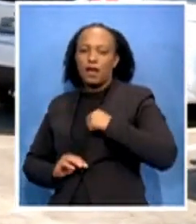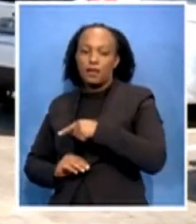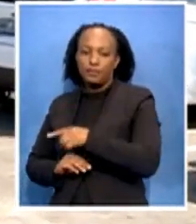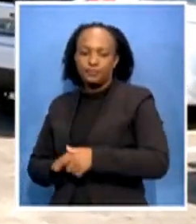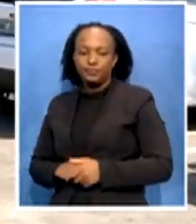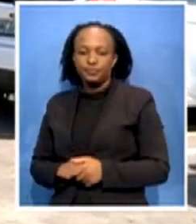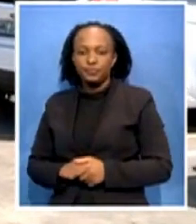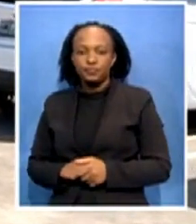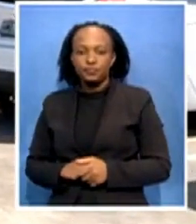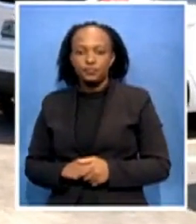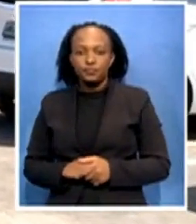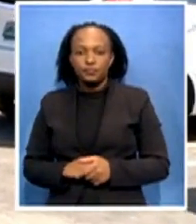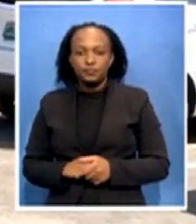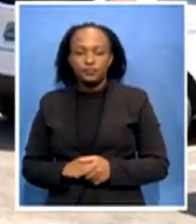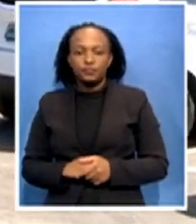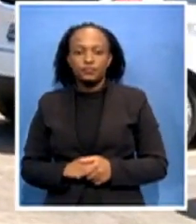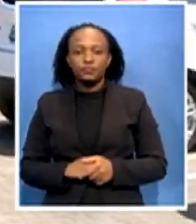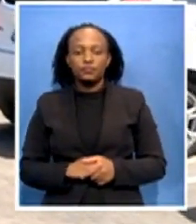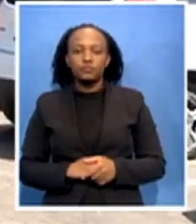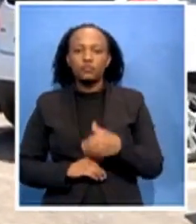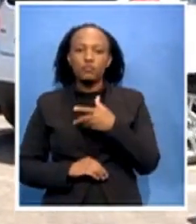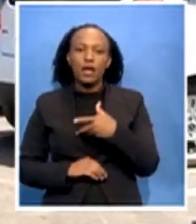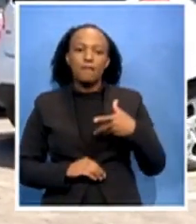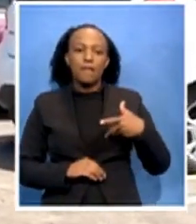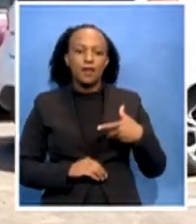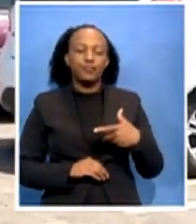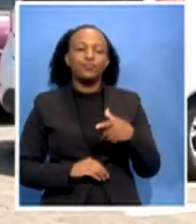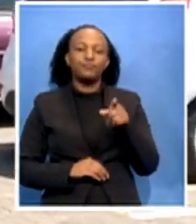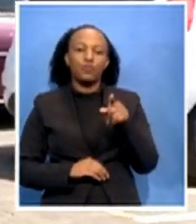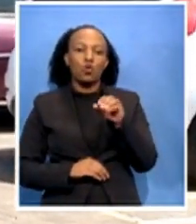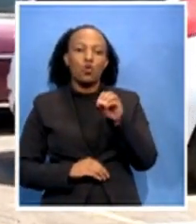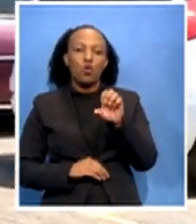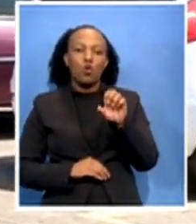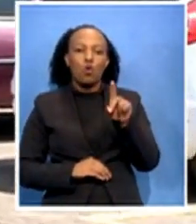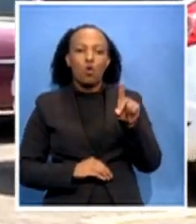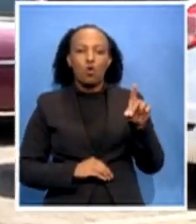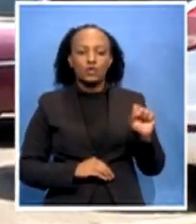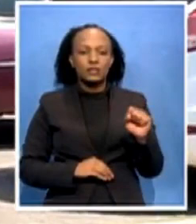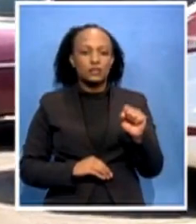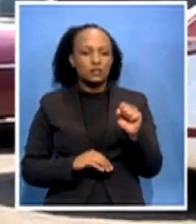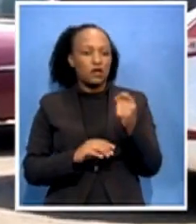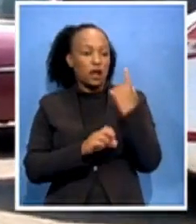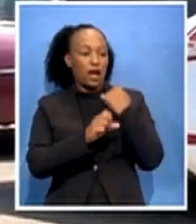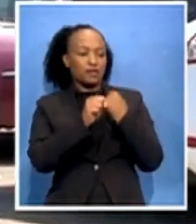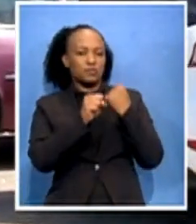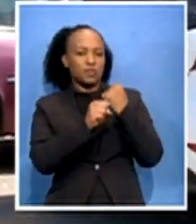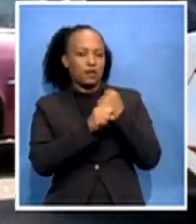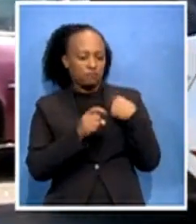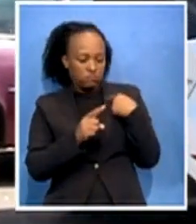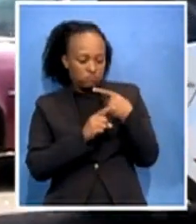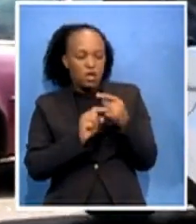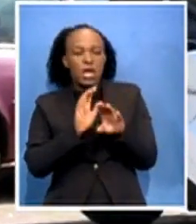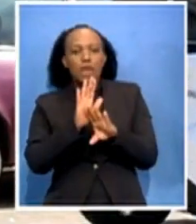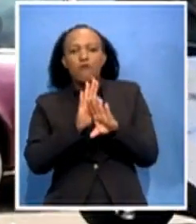Thank you very much for joining us. Is there any improvement since last year after shutdown? Honestly, truly,